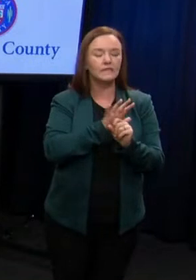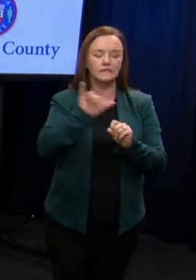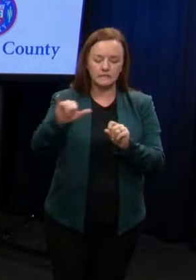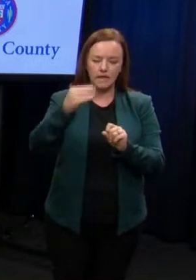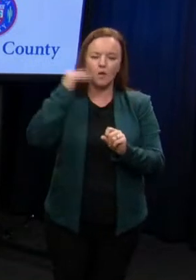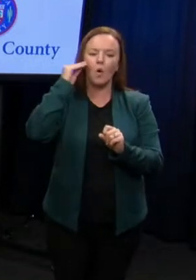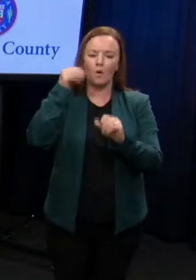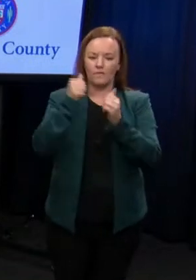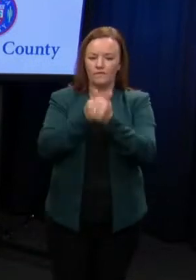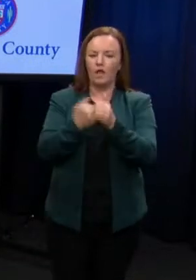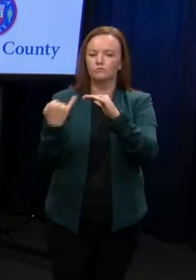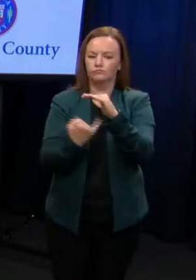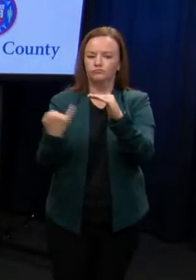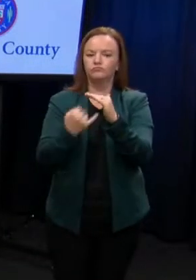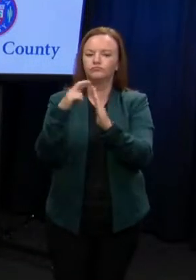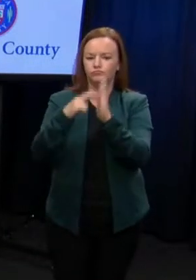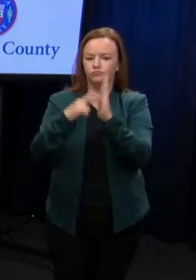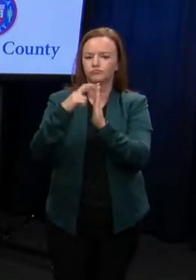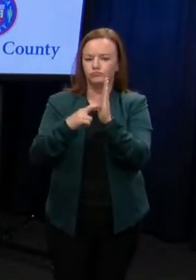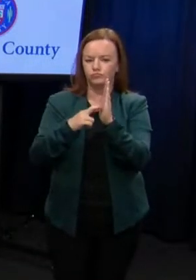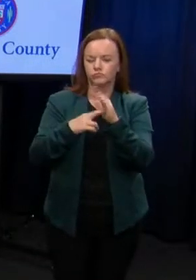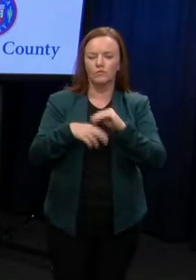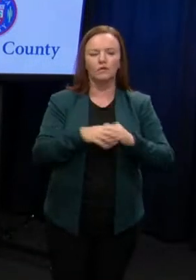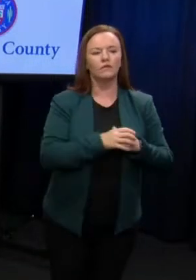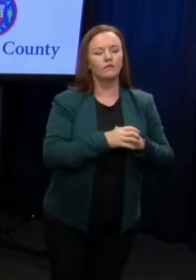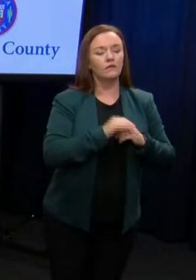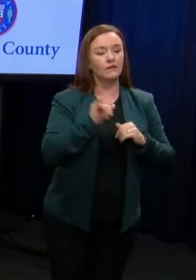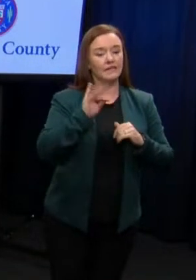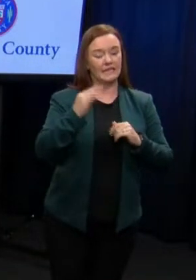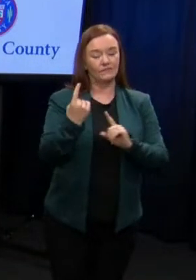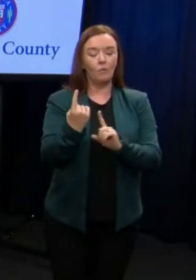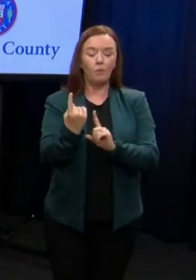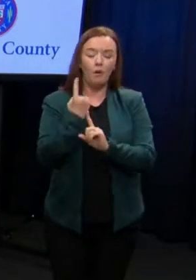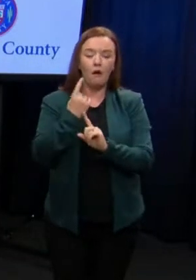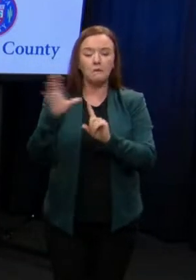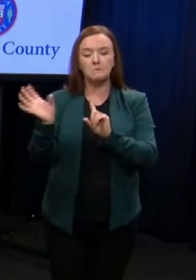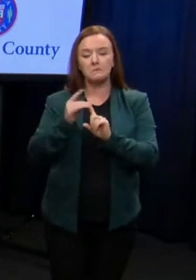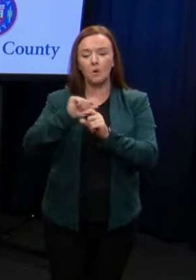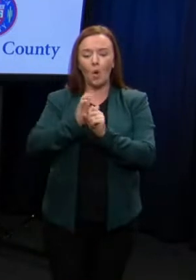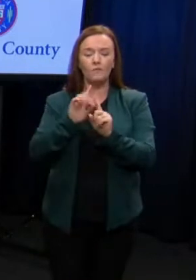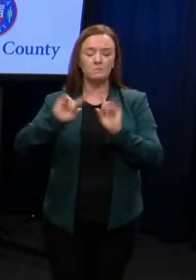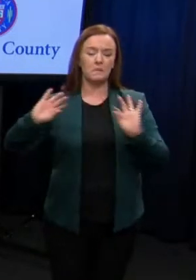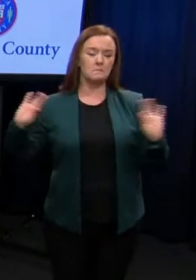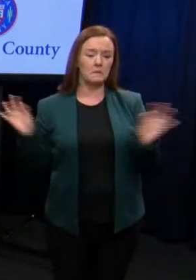in one person can lead to serious disease in someone else, and you can